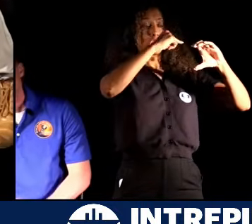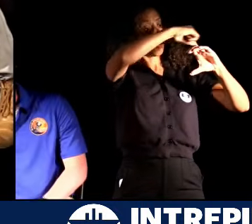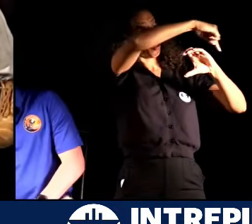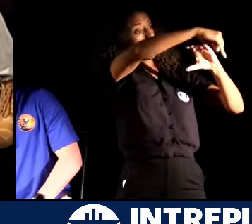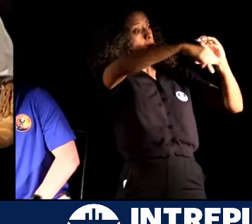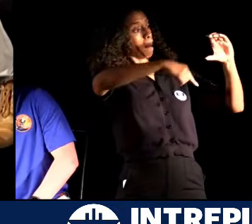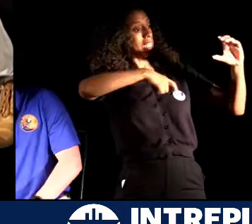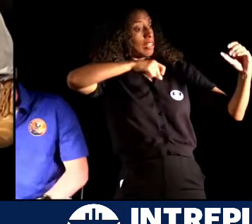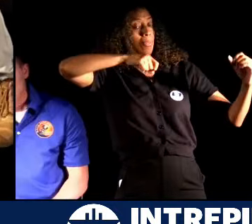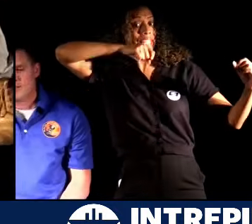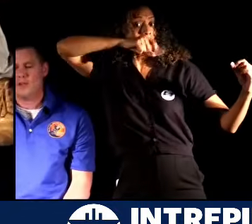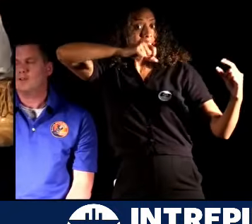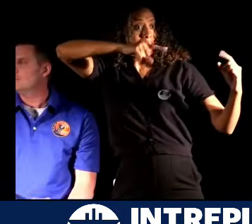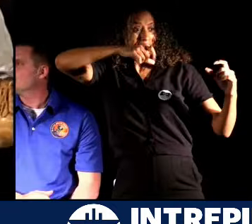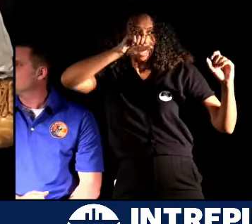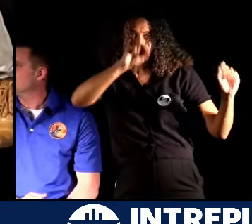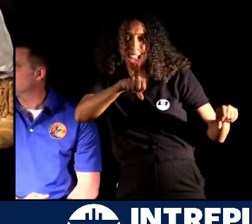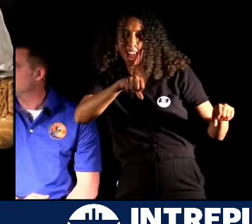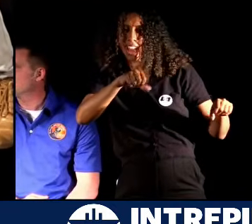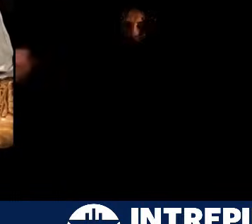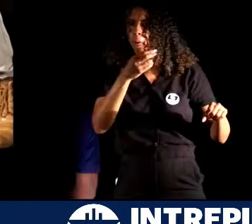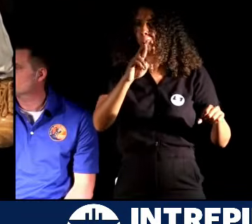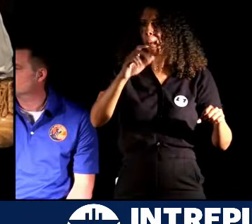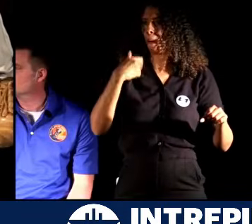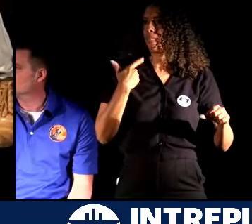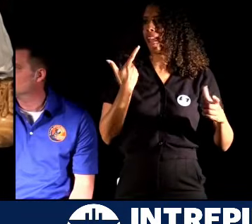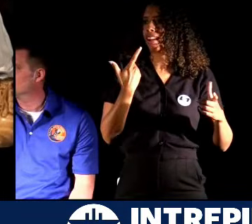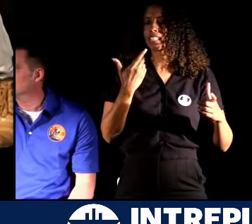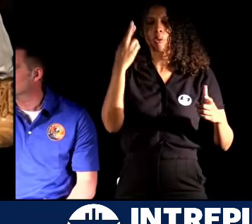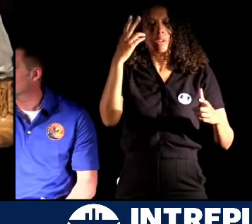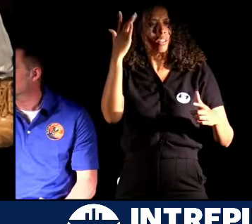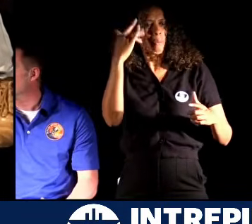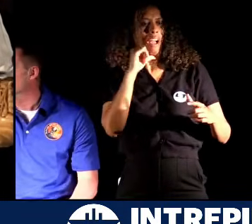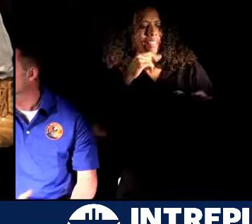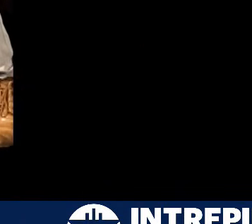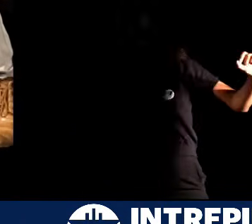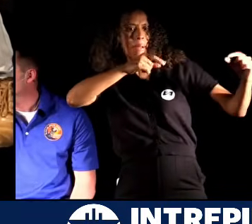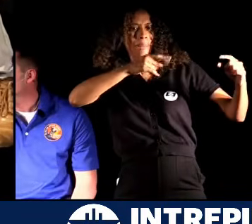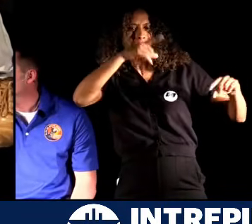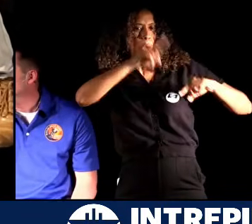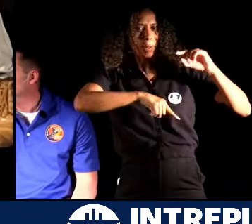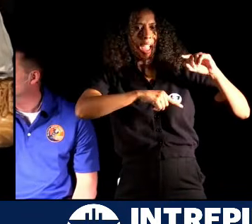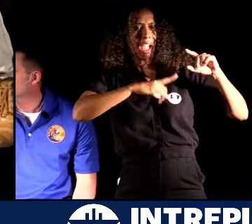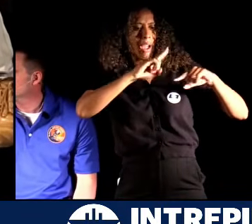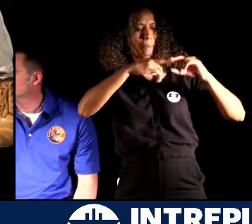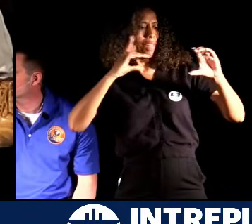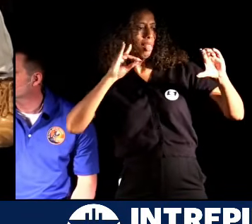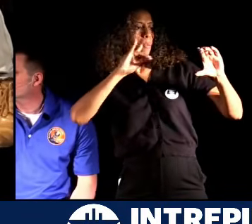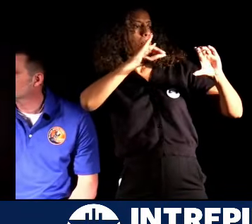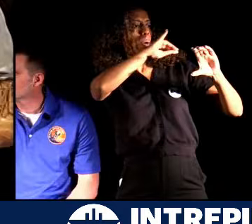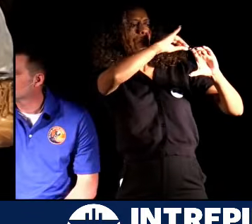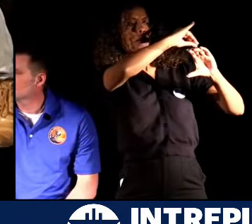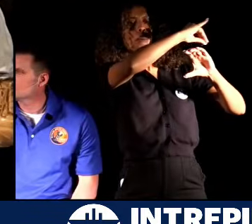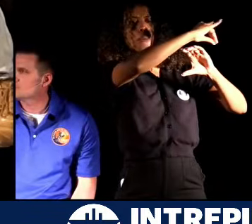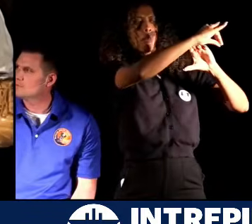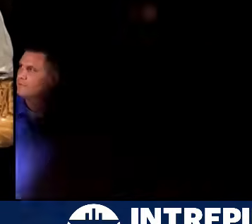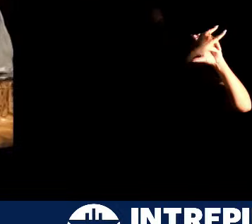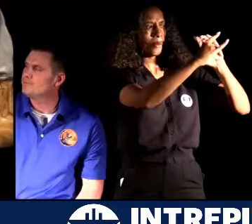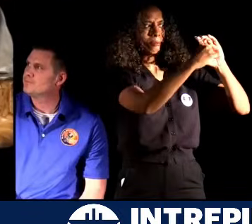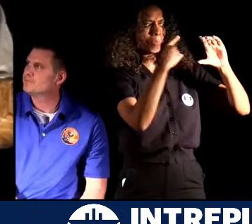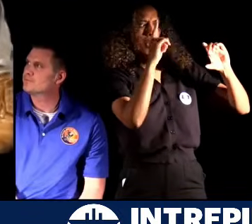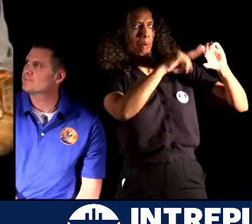that signal around? Or is there a logistical reason why that doesn't happen? Okay. So by